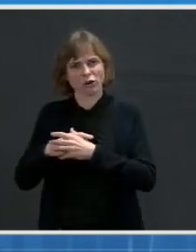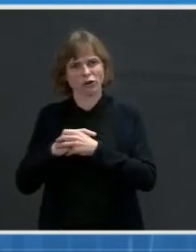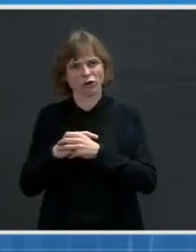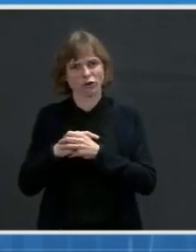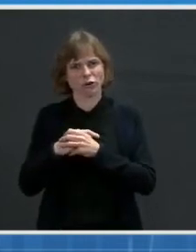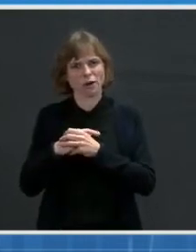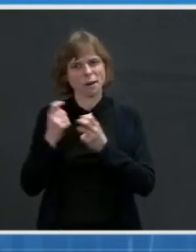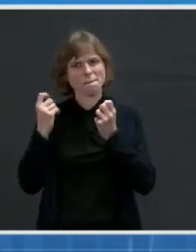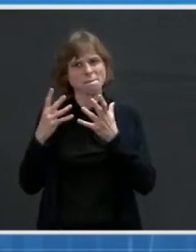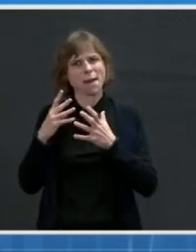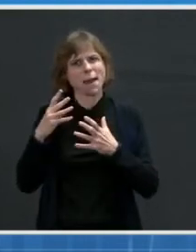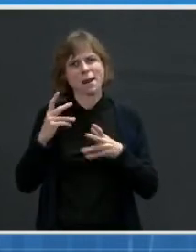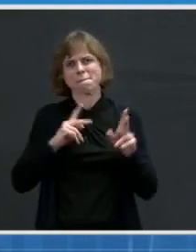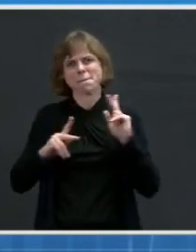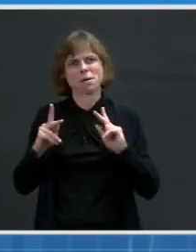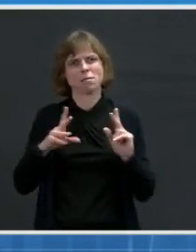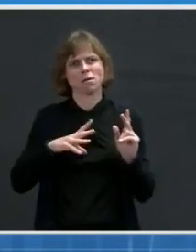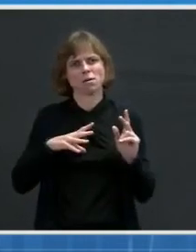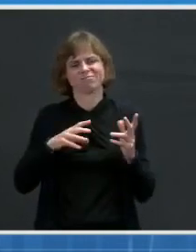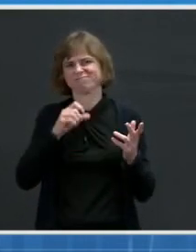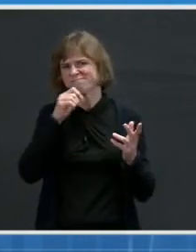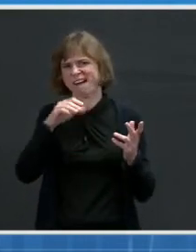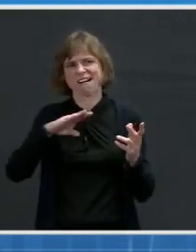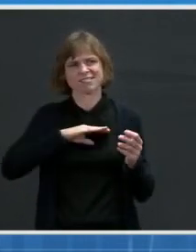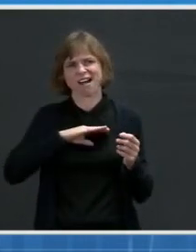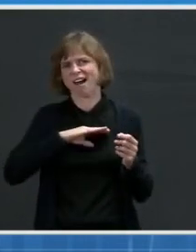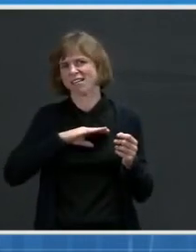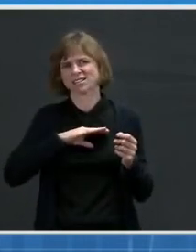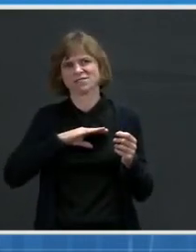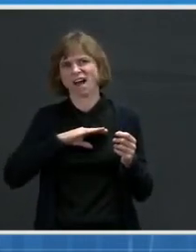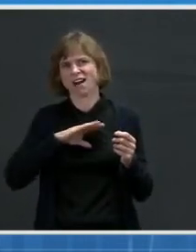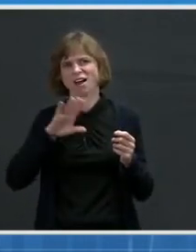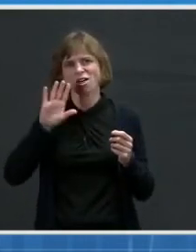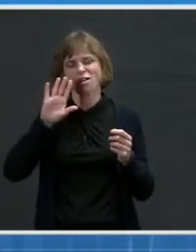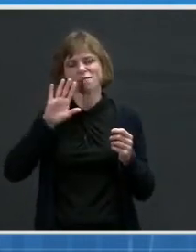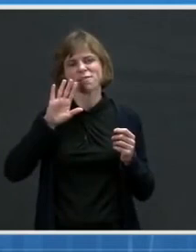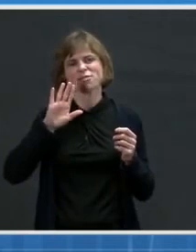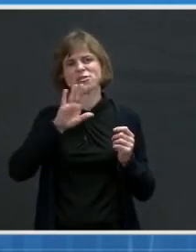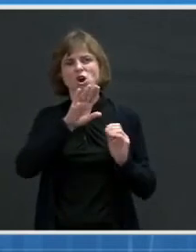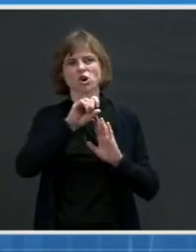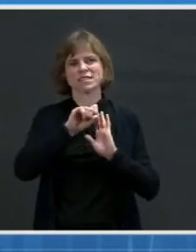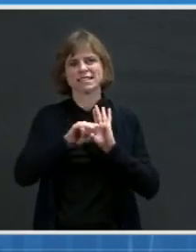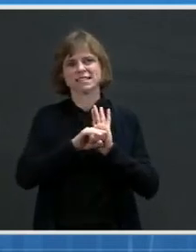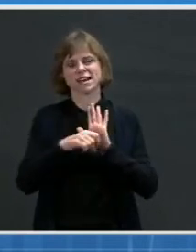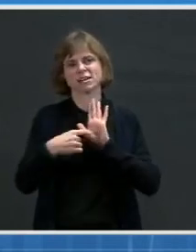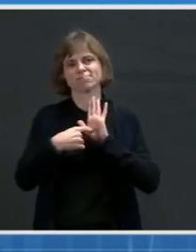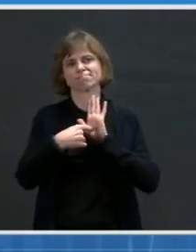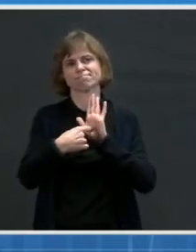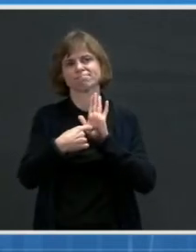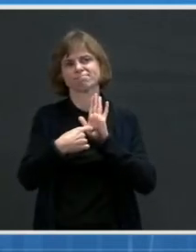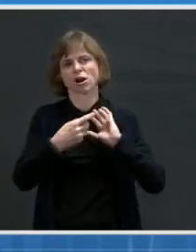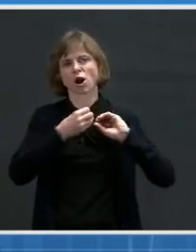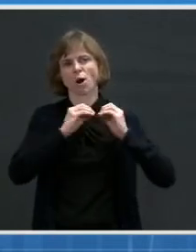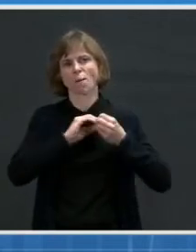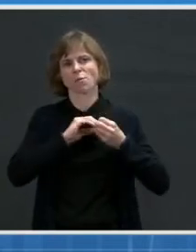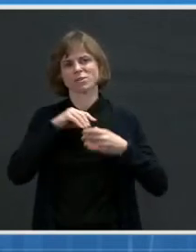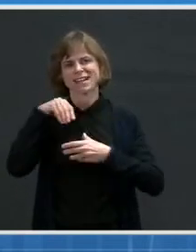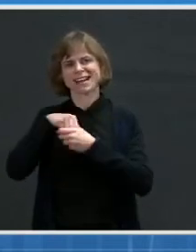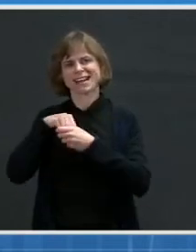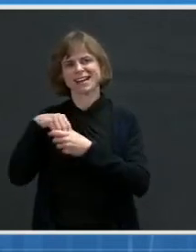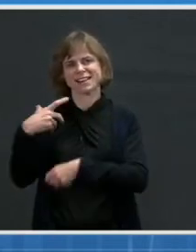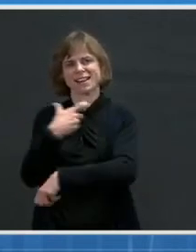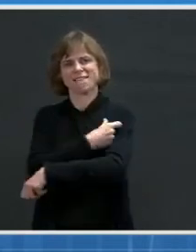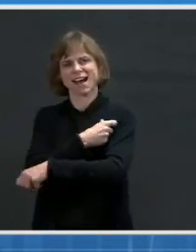were dissatisfied with how their state was being reflected in that vaccine tracker. I want to know if there